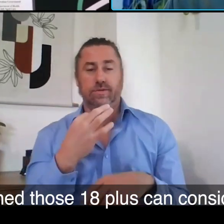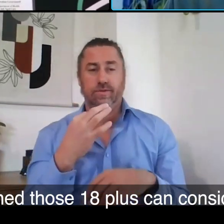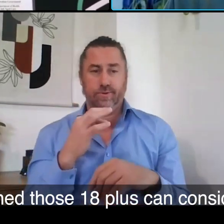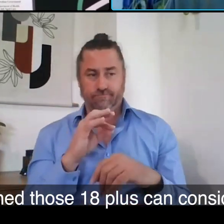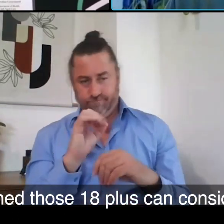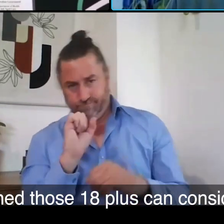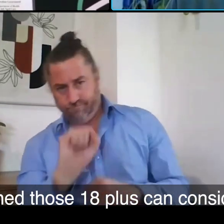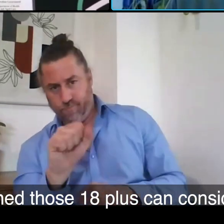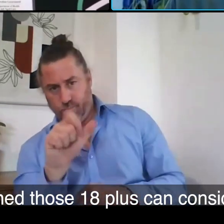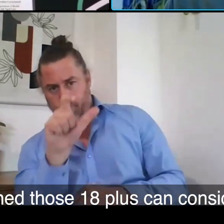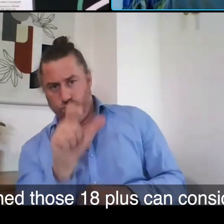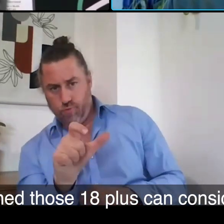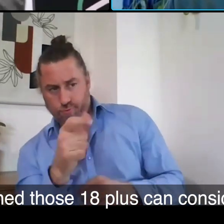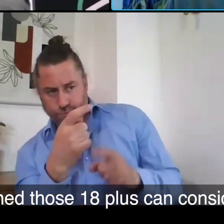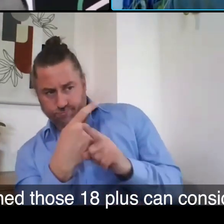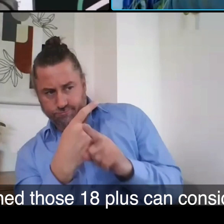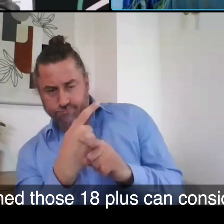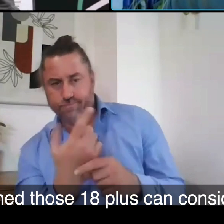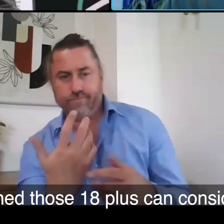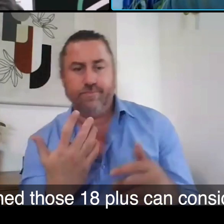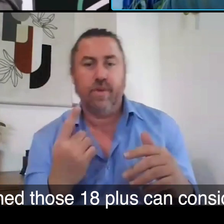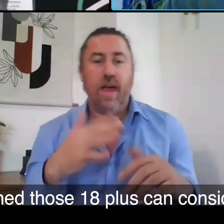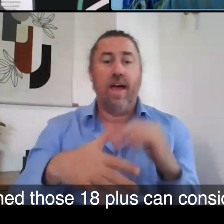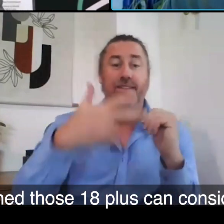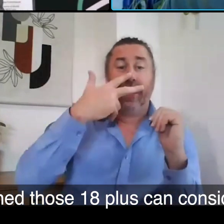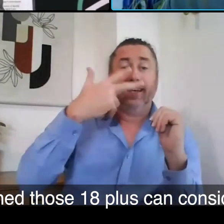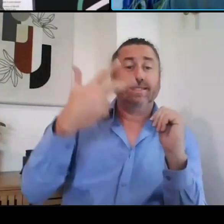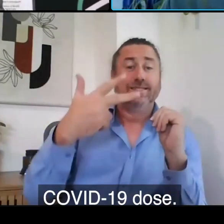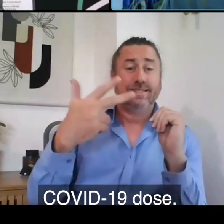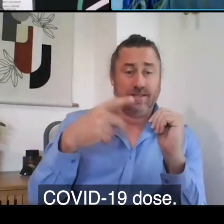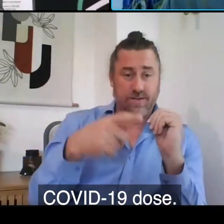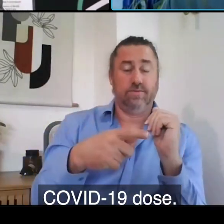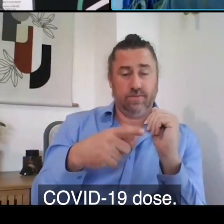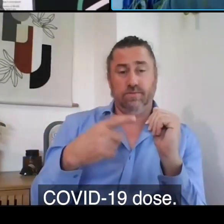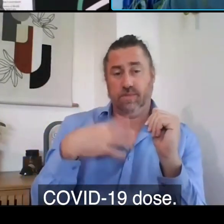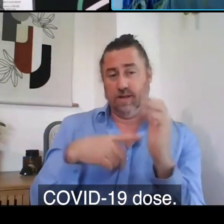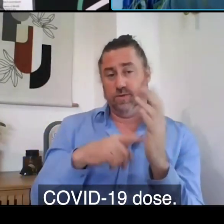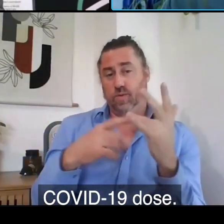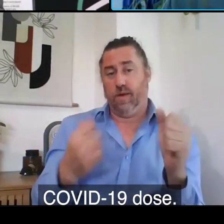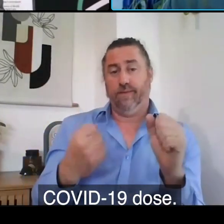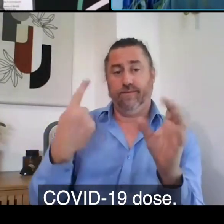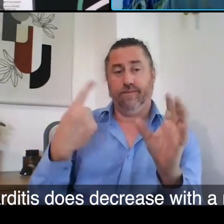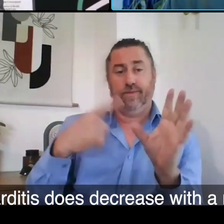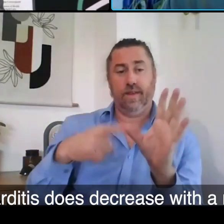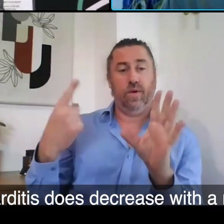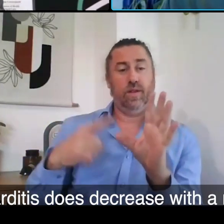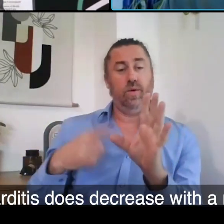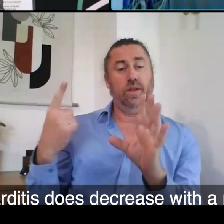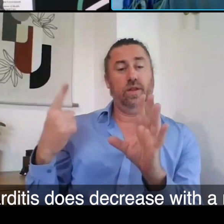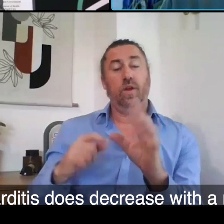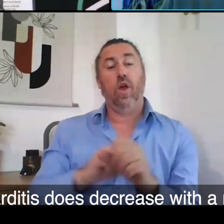So as mentioned, those 18 plus can consider an annual COVID-19 dose. The risk